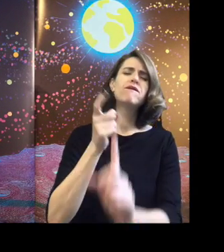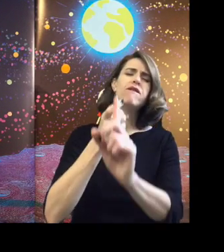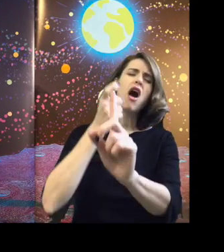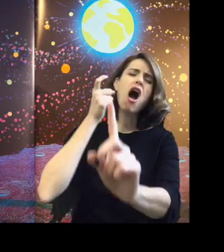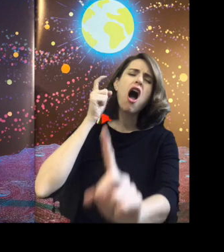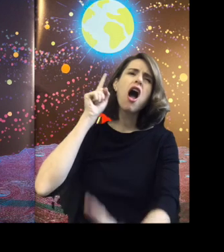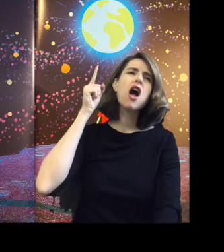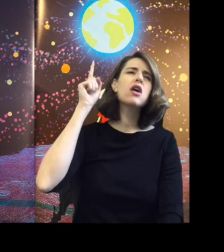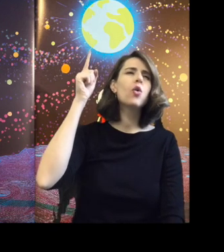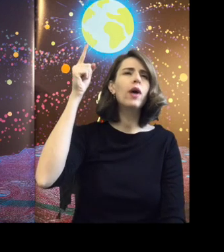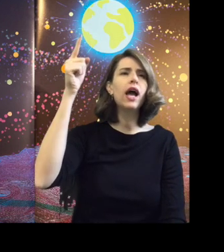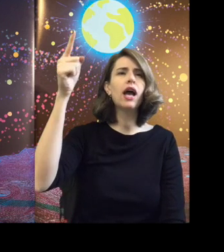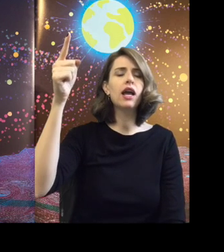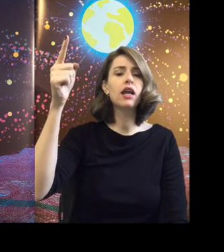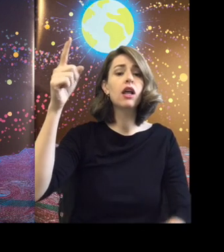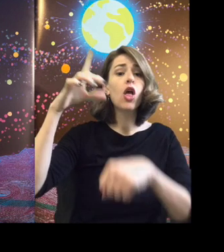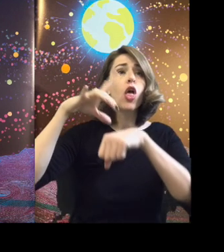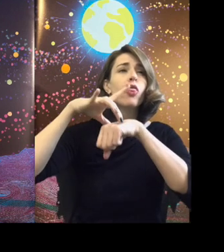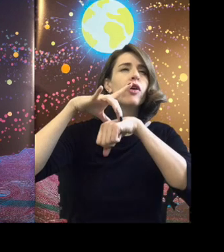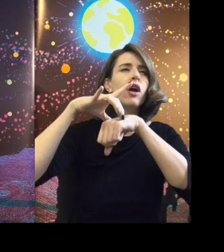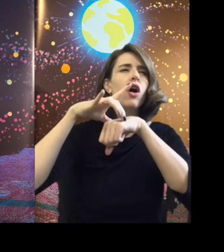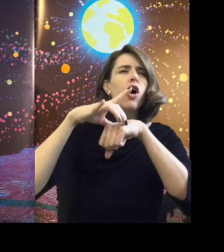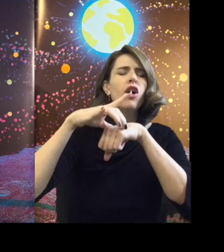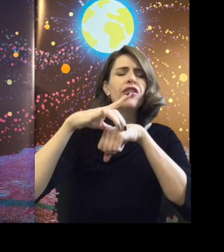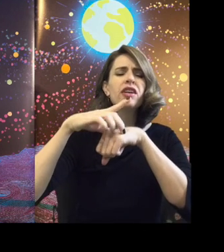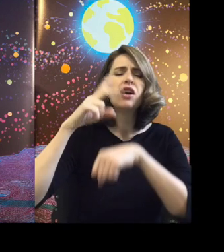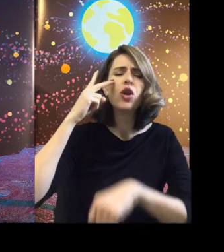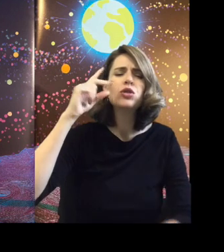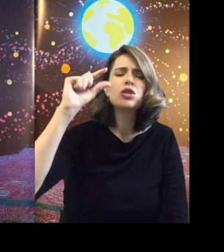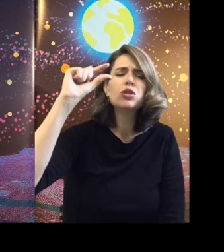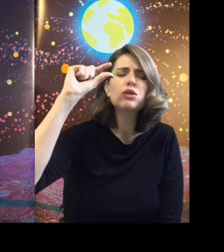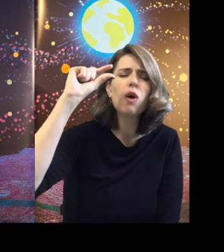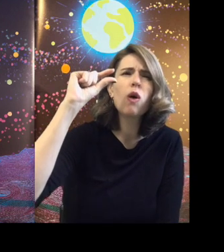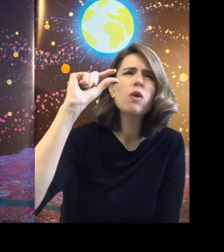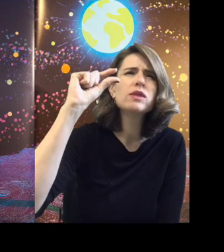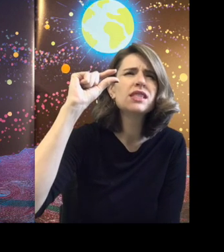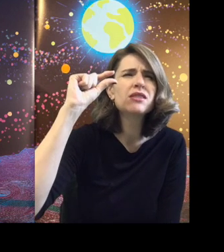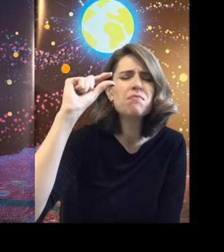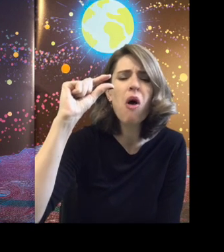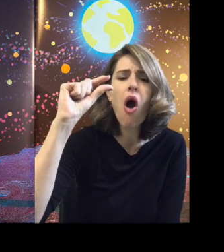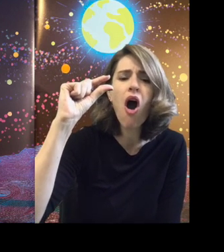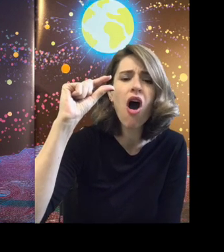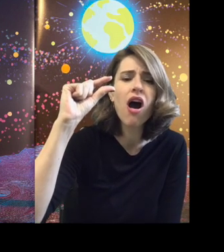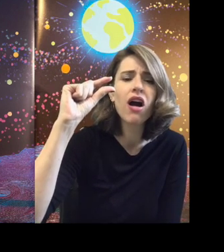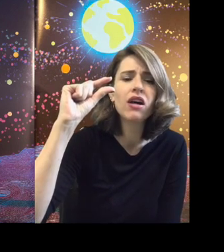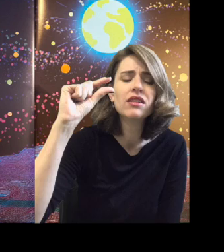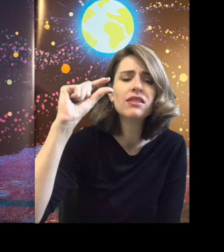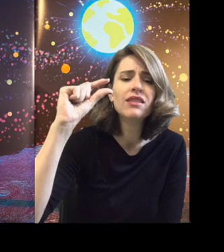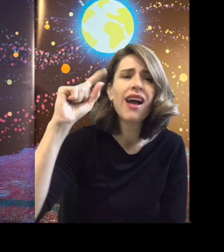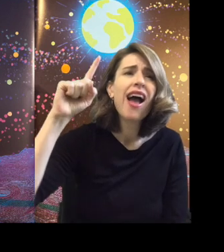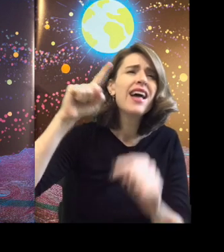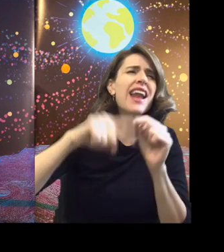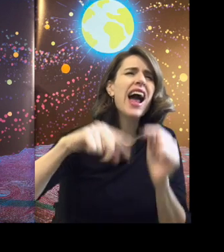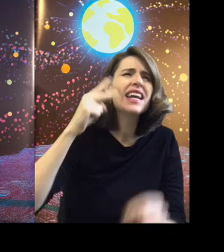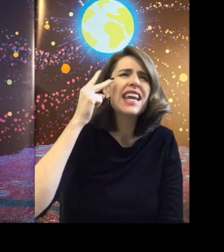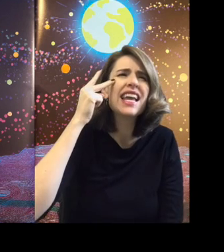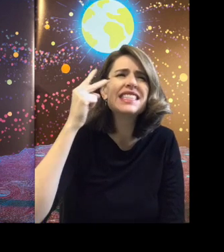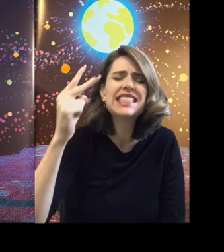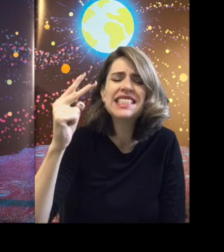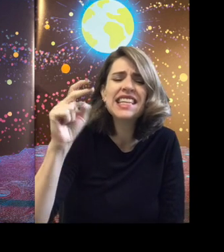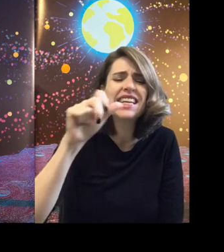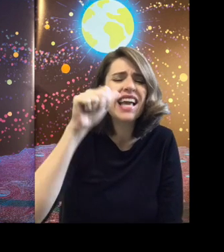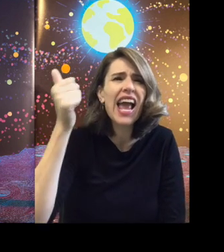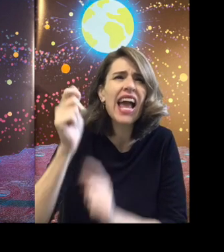From far away, the earth looks so small, and I